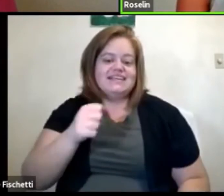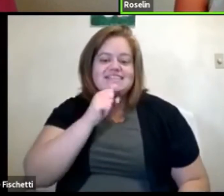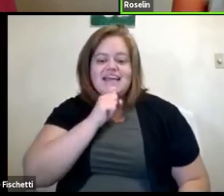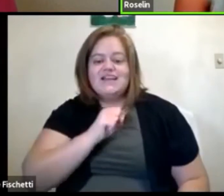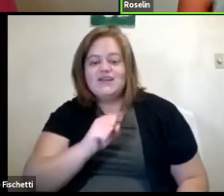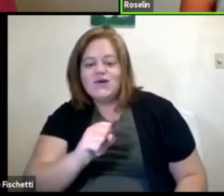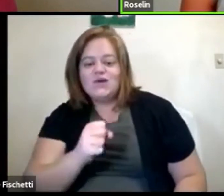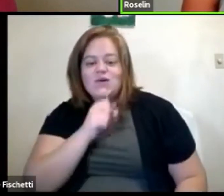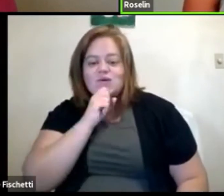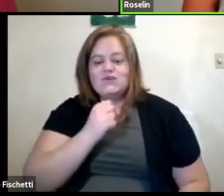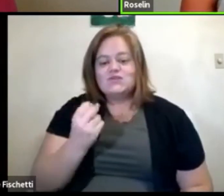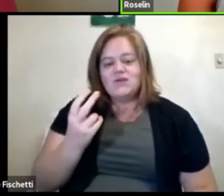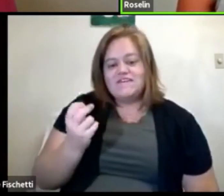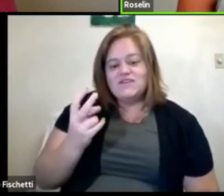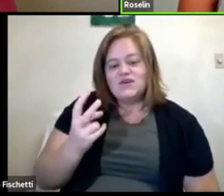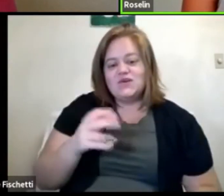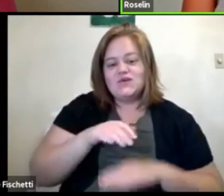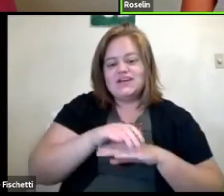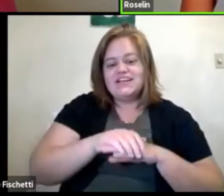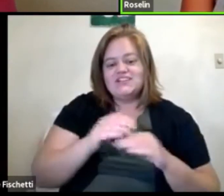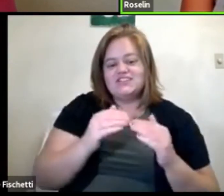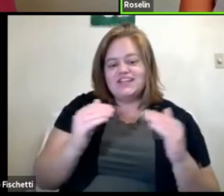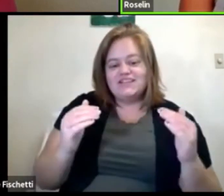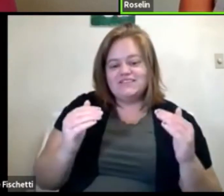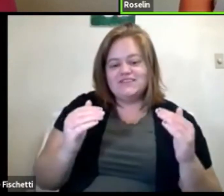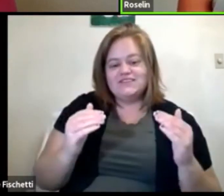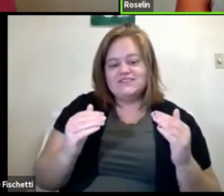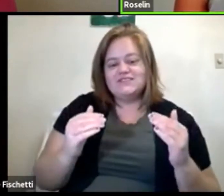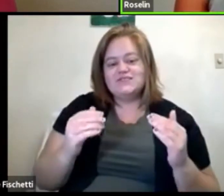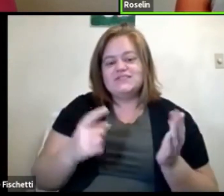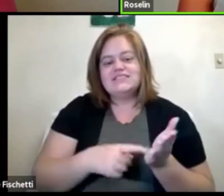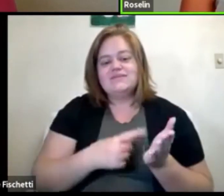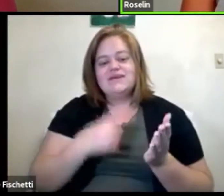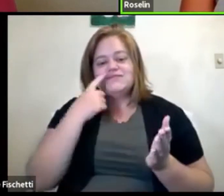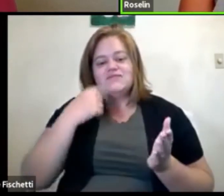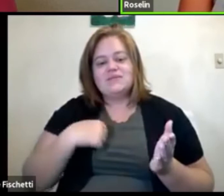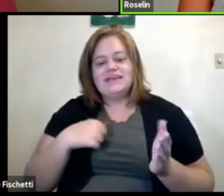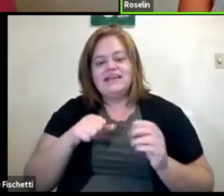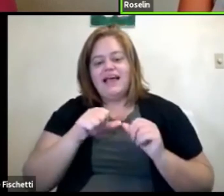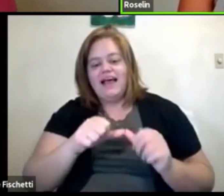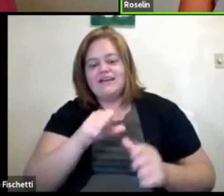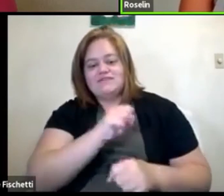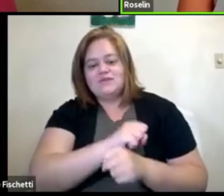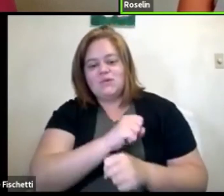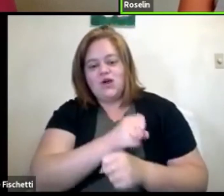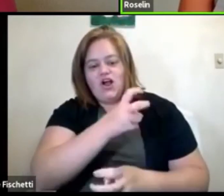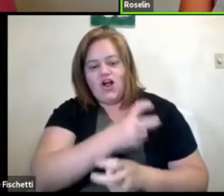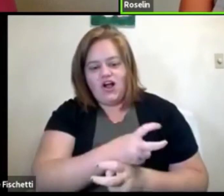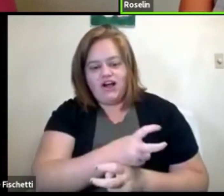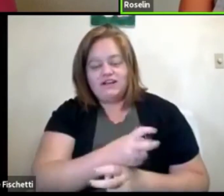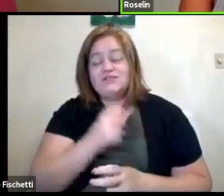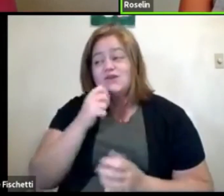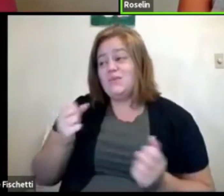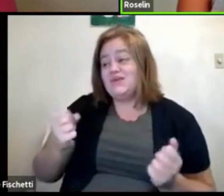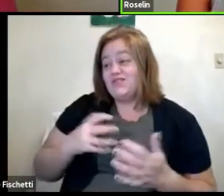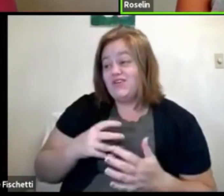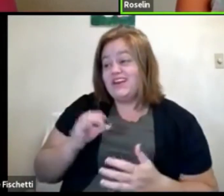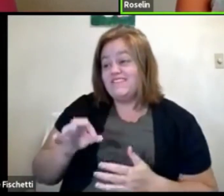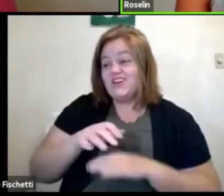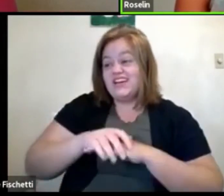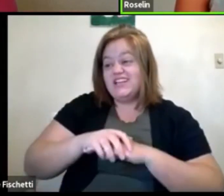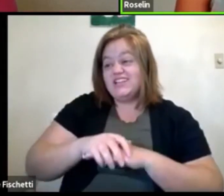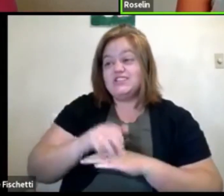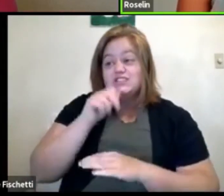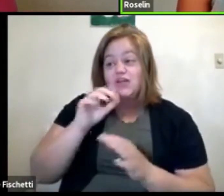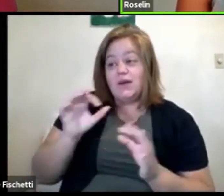to 12-year-old English. So just work very hard. Don't be afraid. Even if your English is not